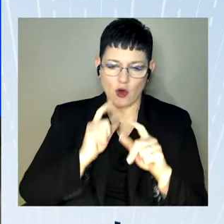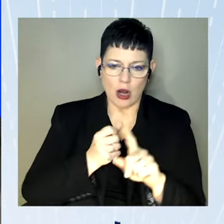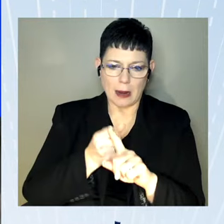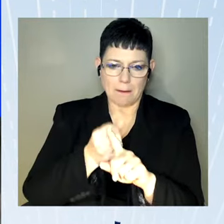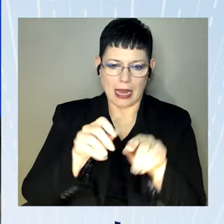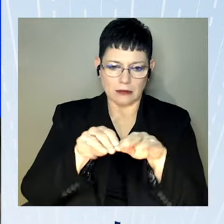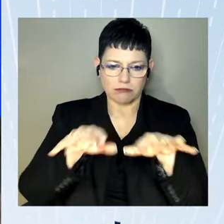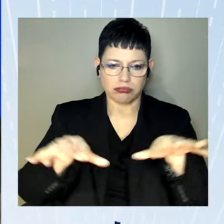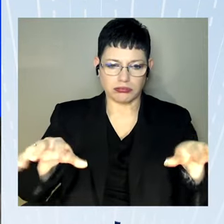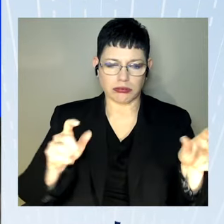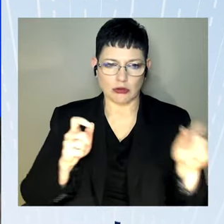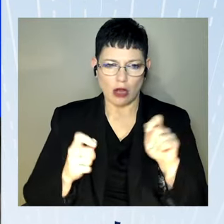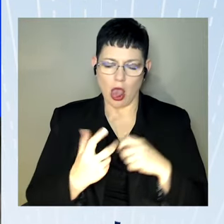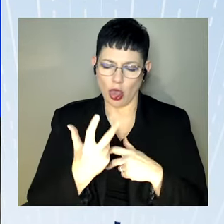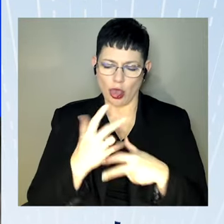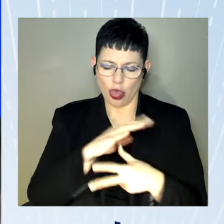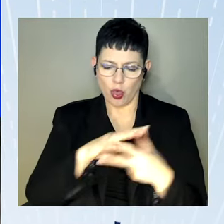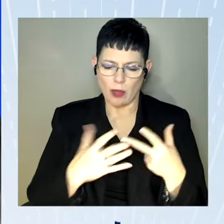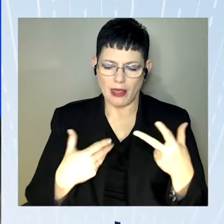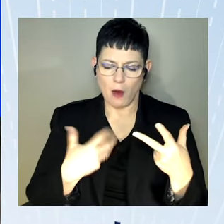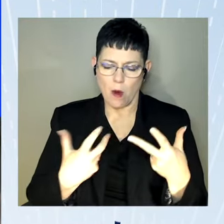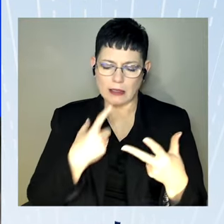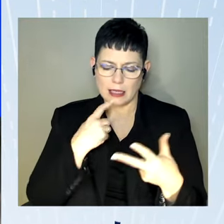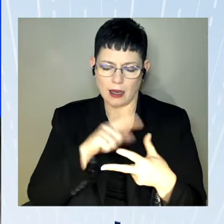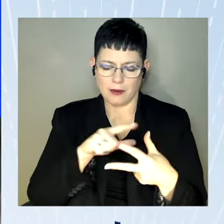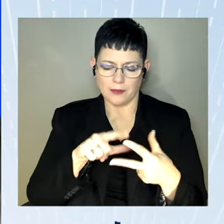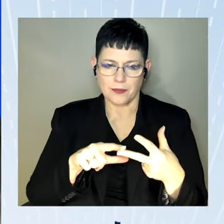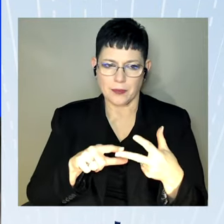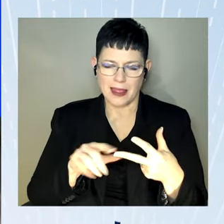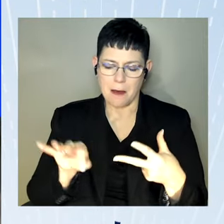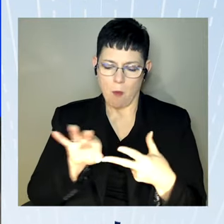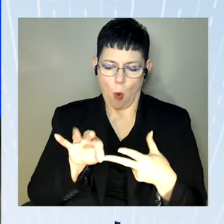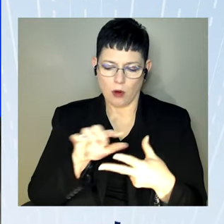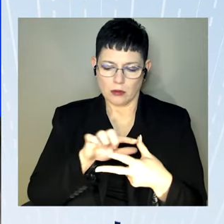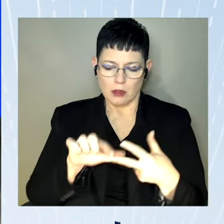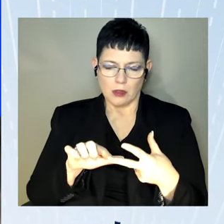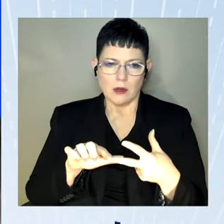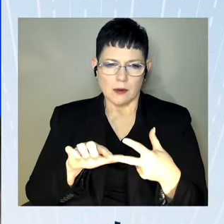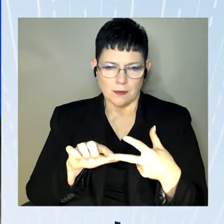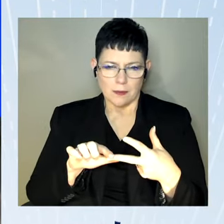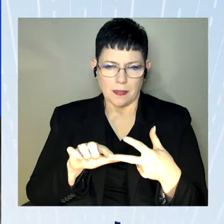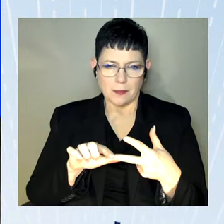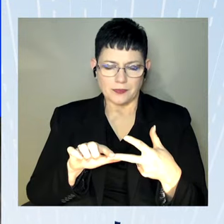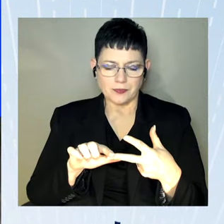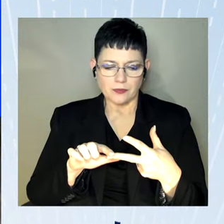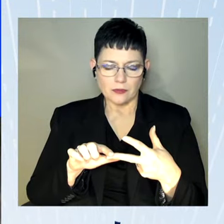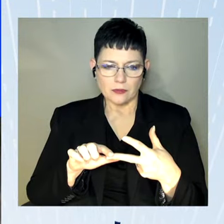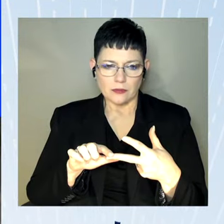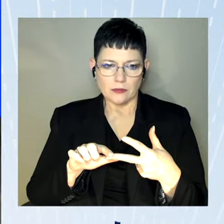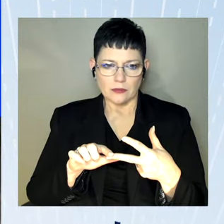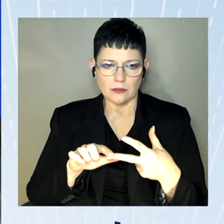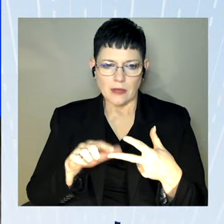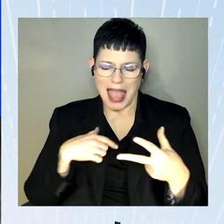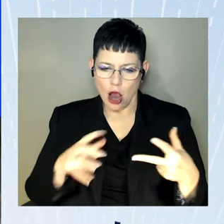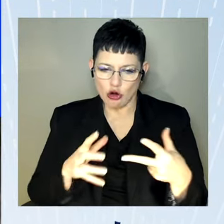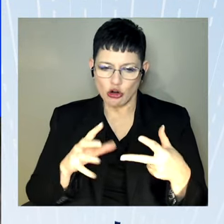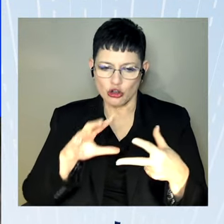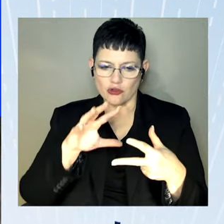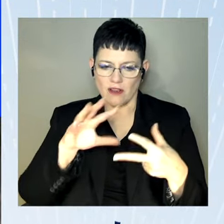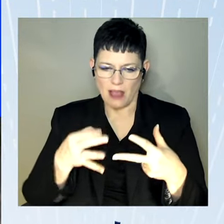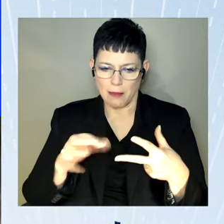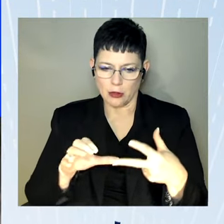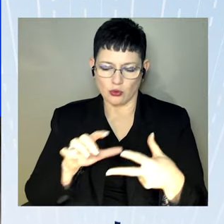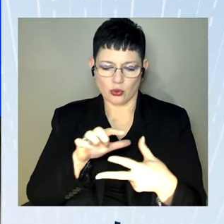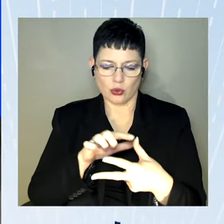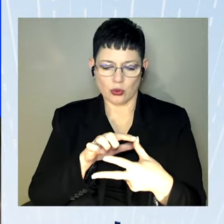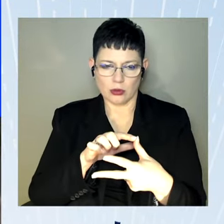things, three important things that I always encourage my families to do. Number one, feel all